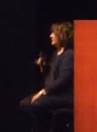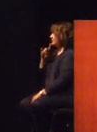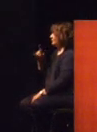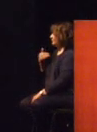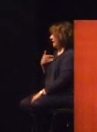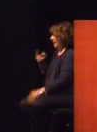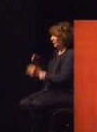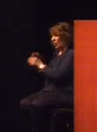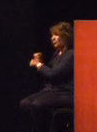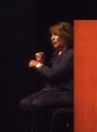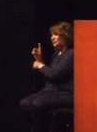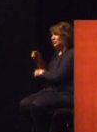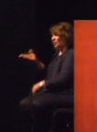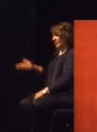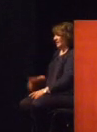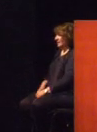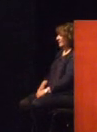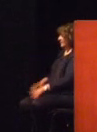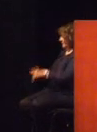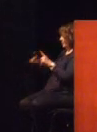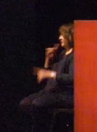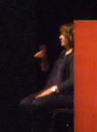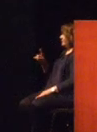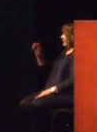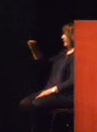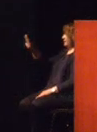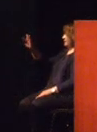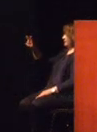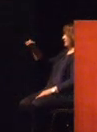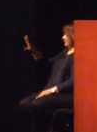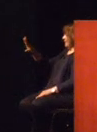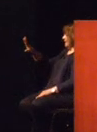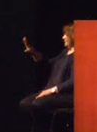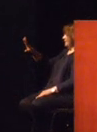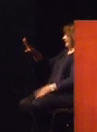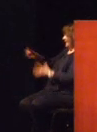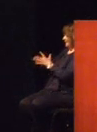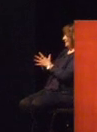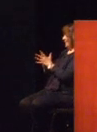bit more work there, but certainly the AB 705, the implementation